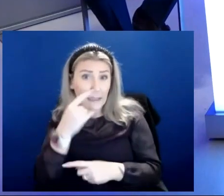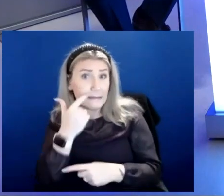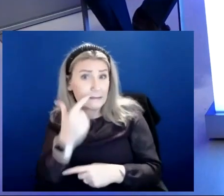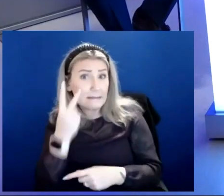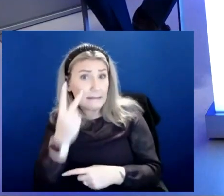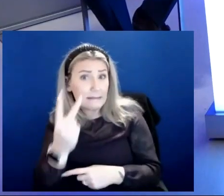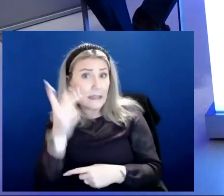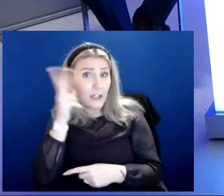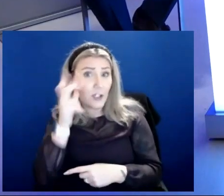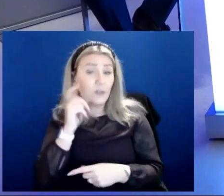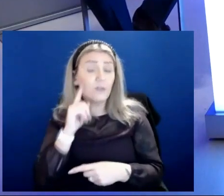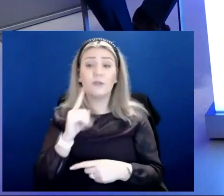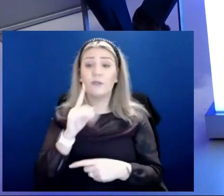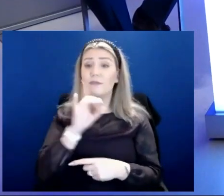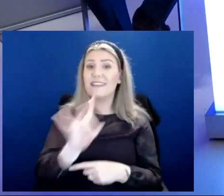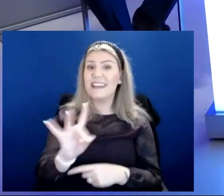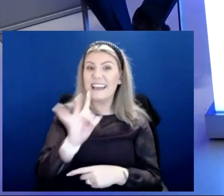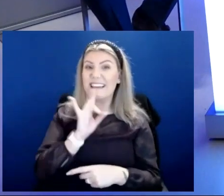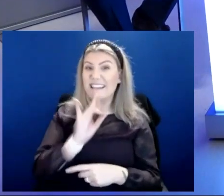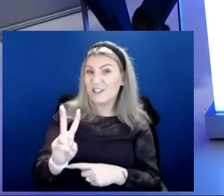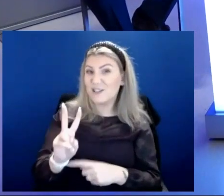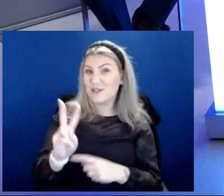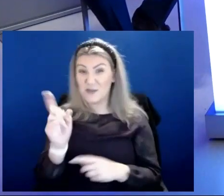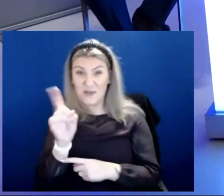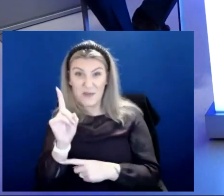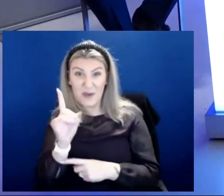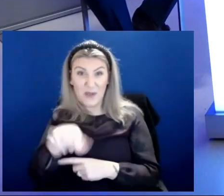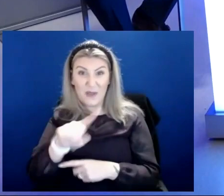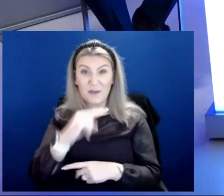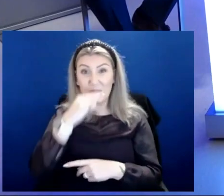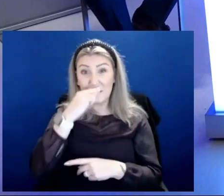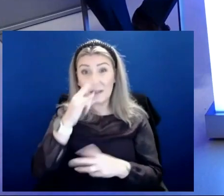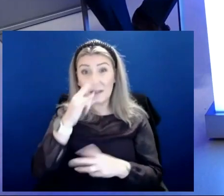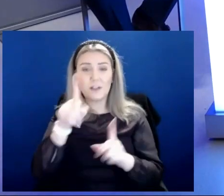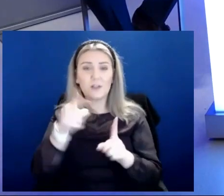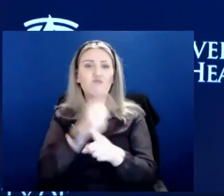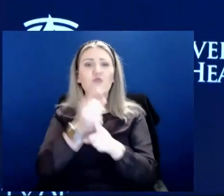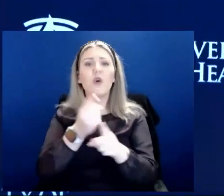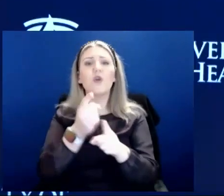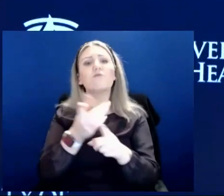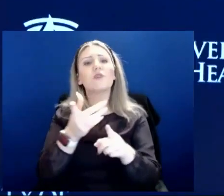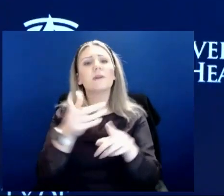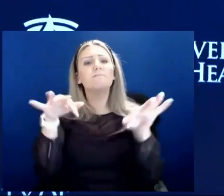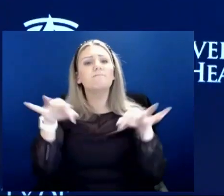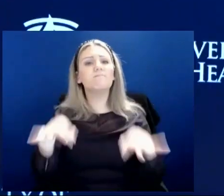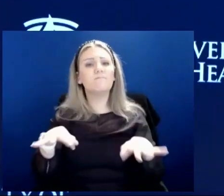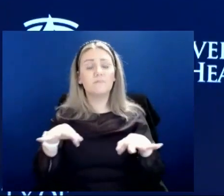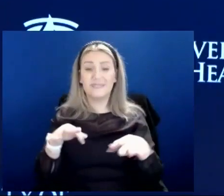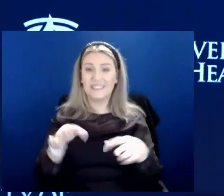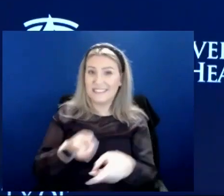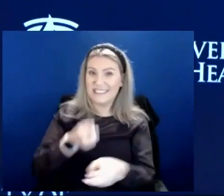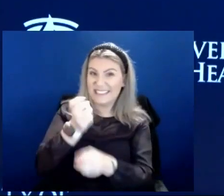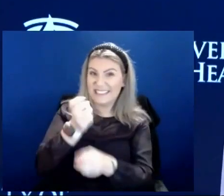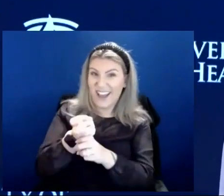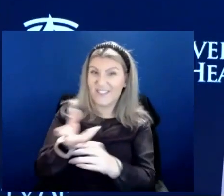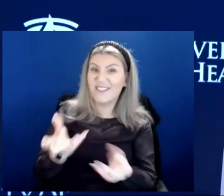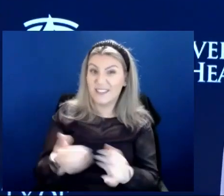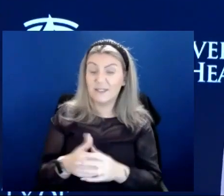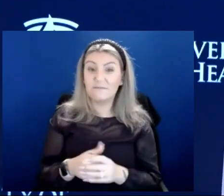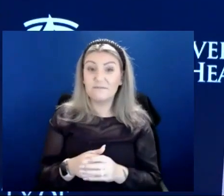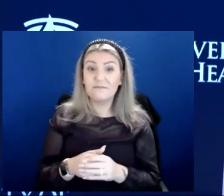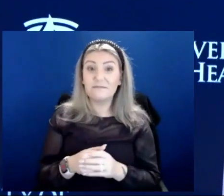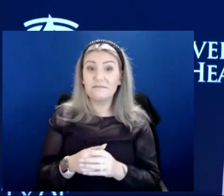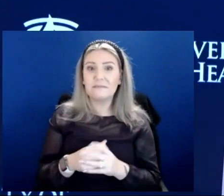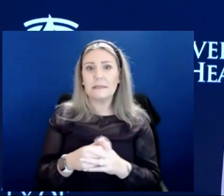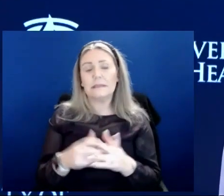is 8 and 2, where do those kiddos fall into the appropriate Well, line? it's difficult to list out ages, but what I